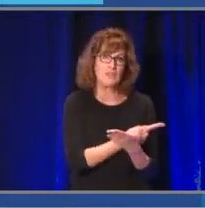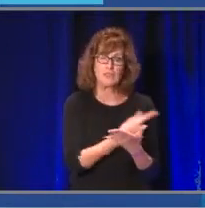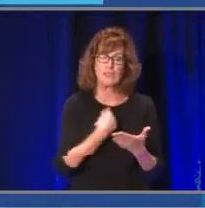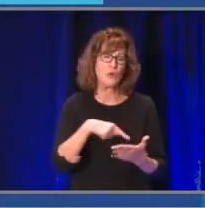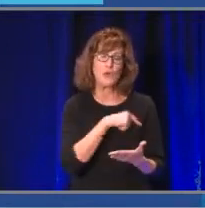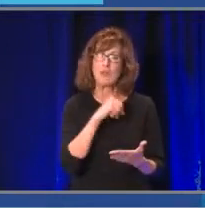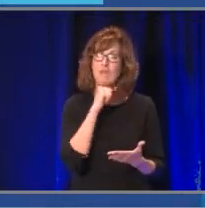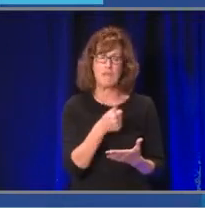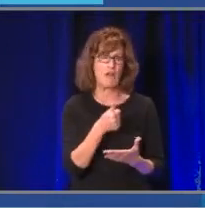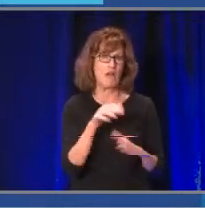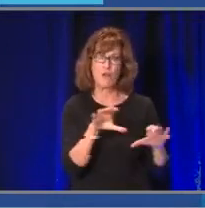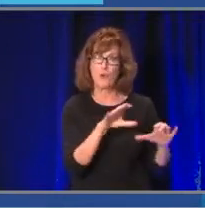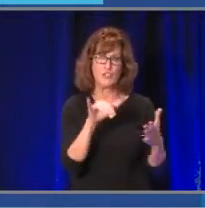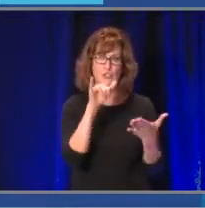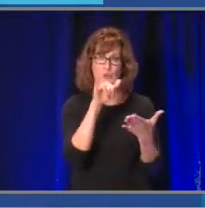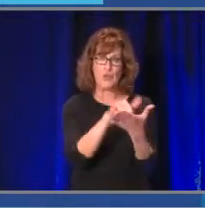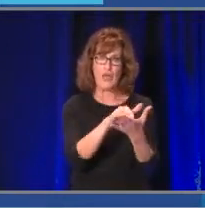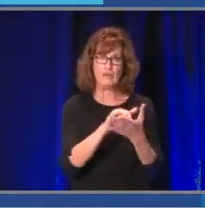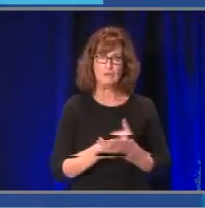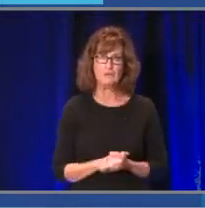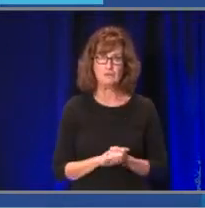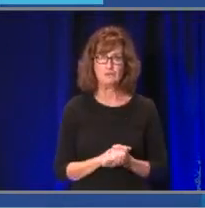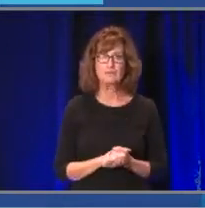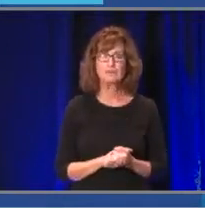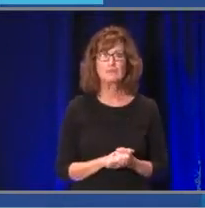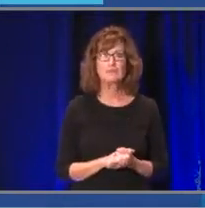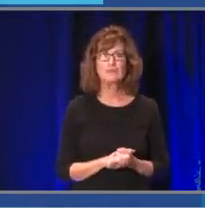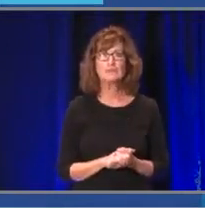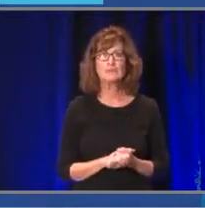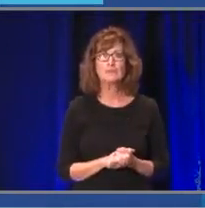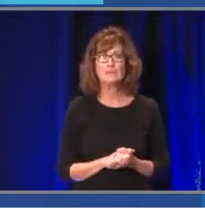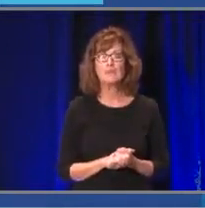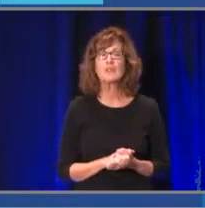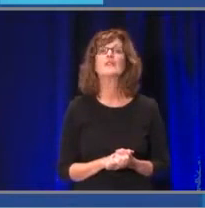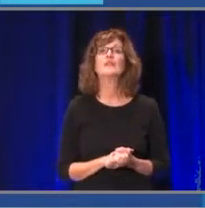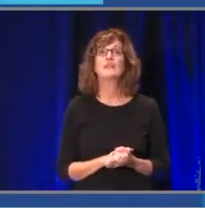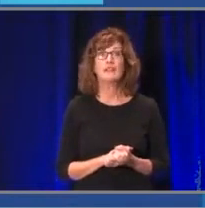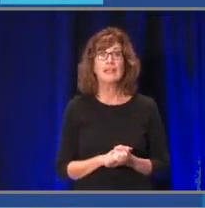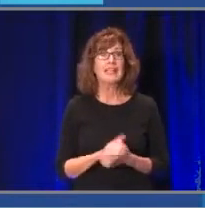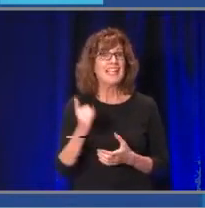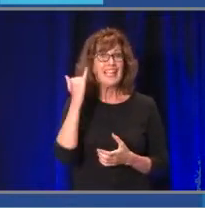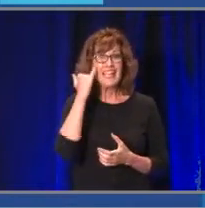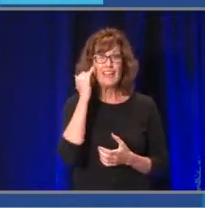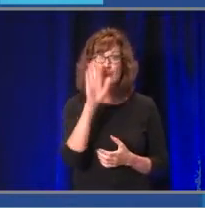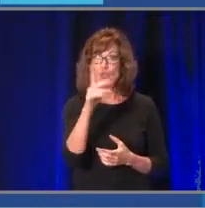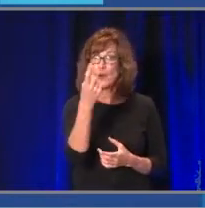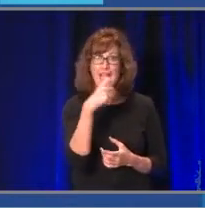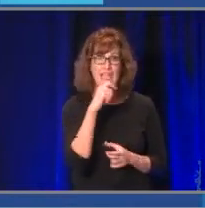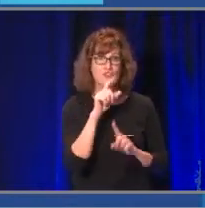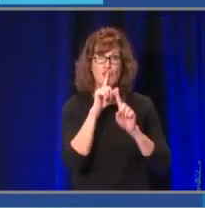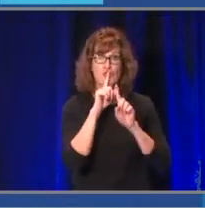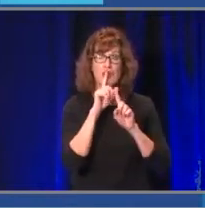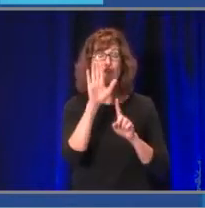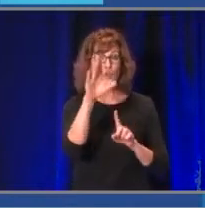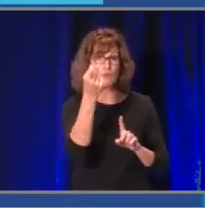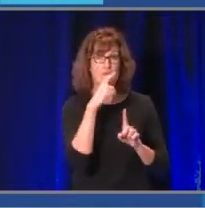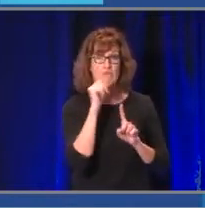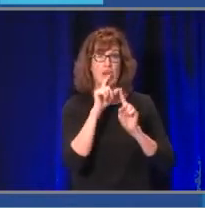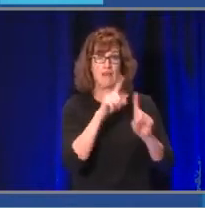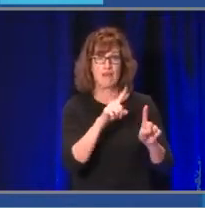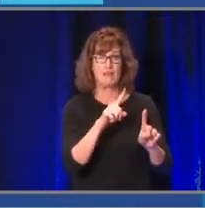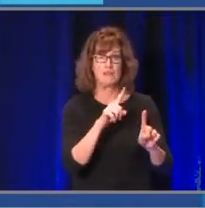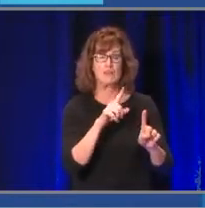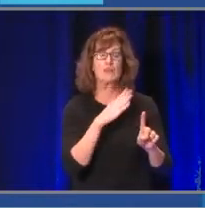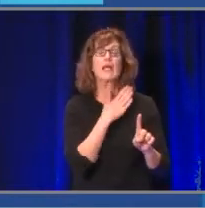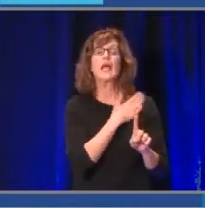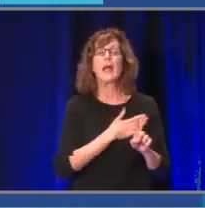how minimally invasive that procedure is. And again, I just want to remind you, if I didn't get a chance to answer your question, please look out for